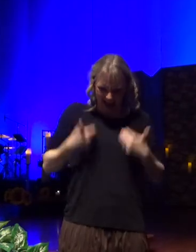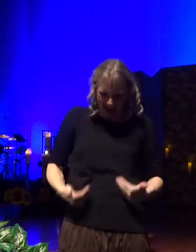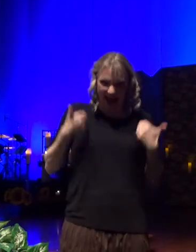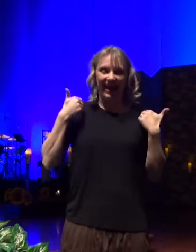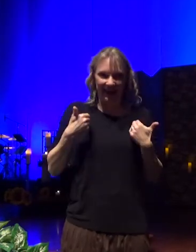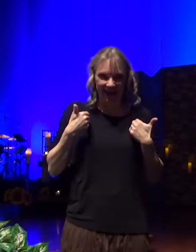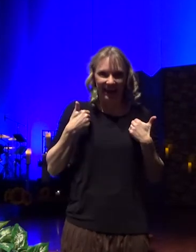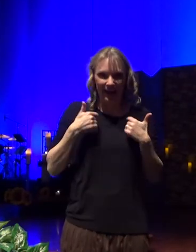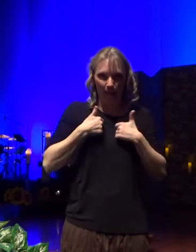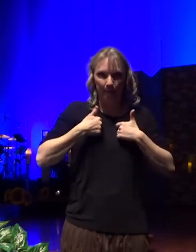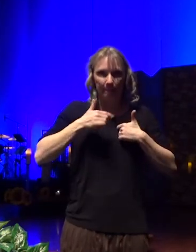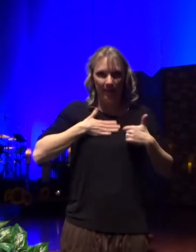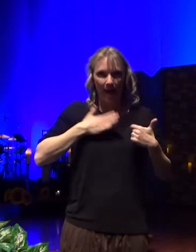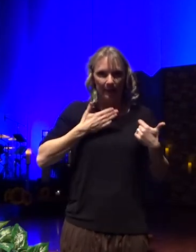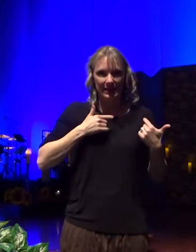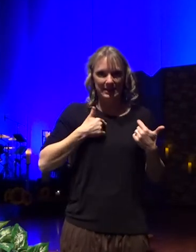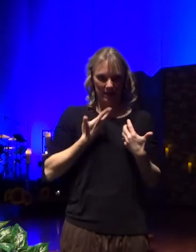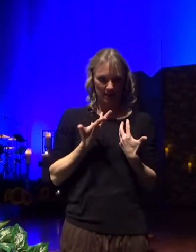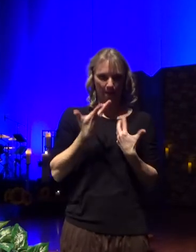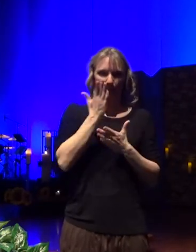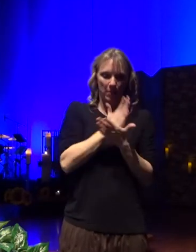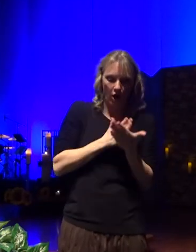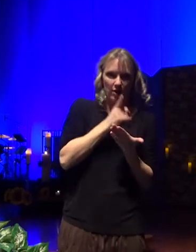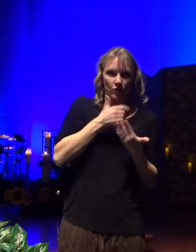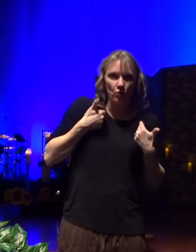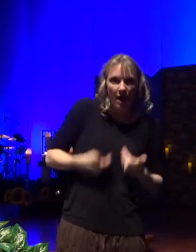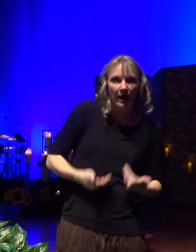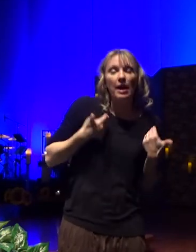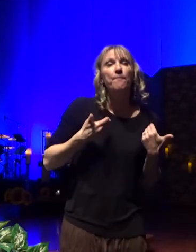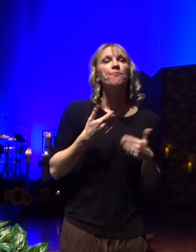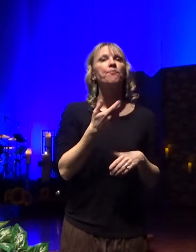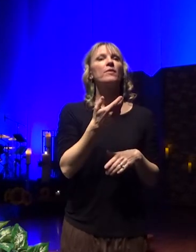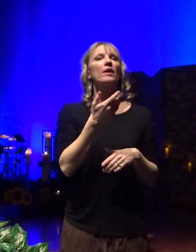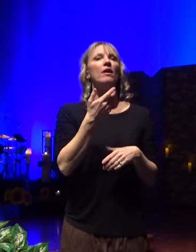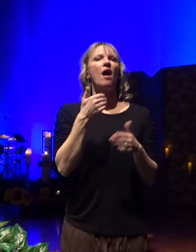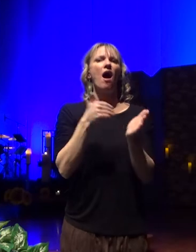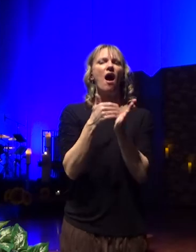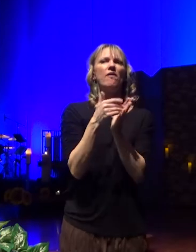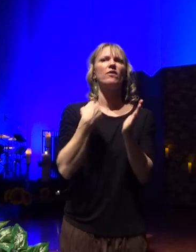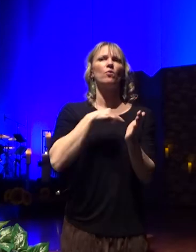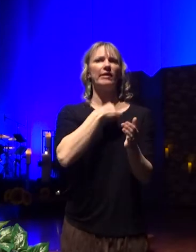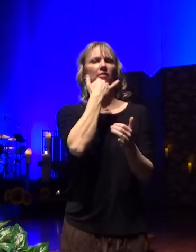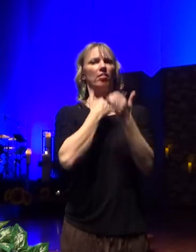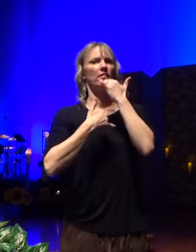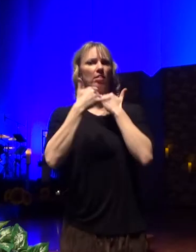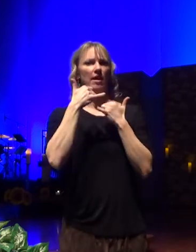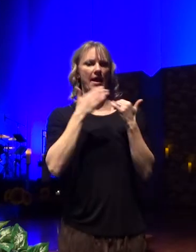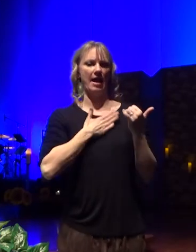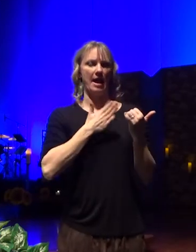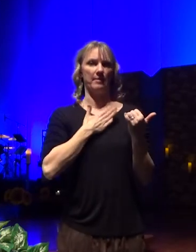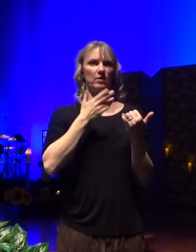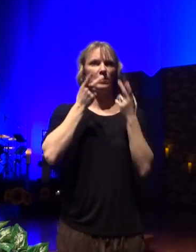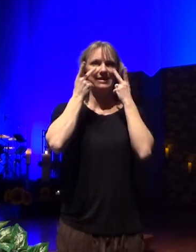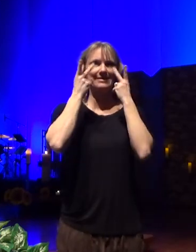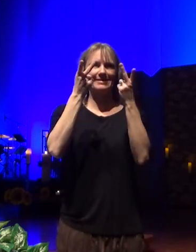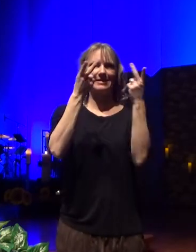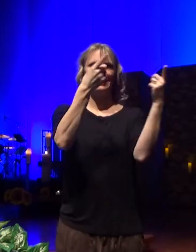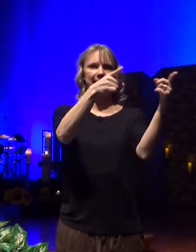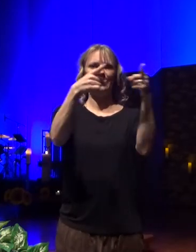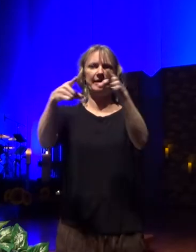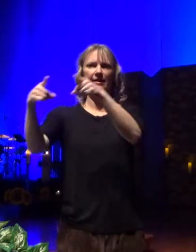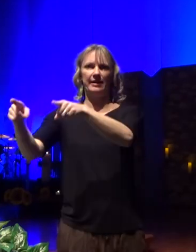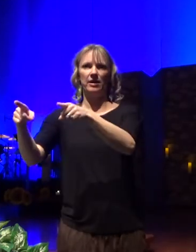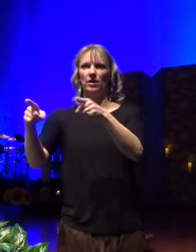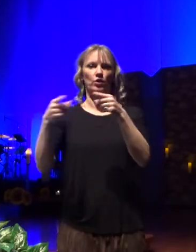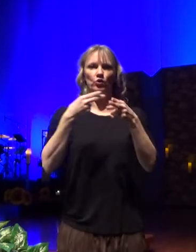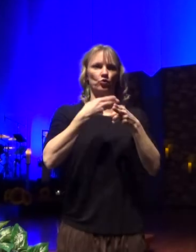in it, that it's a part of who I am. And one of the mistakes we sometimes make with happiness is we see it as the state of affairs